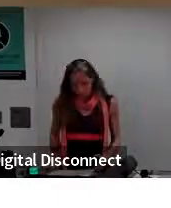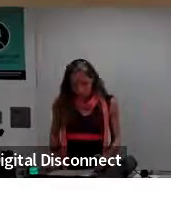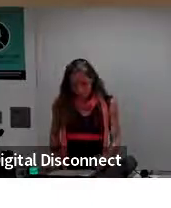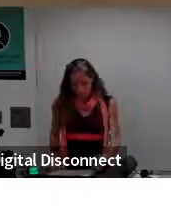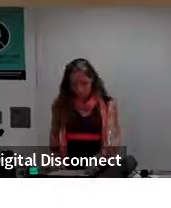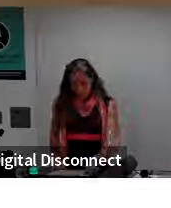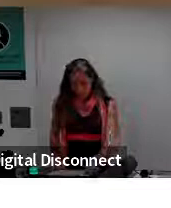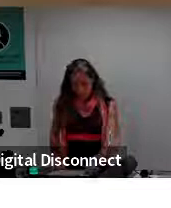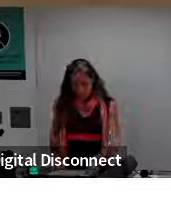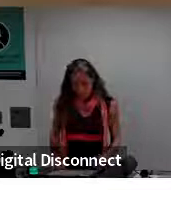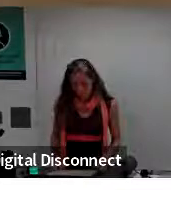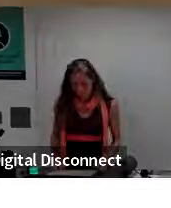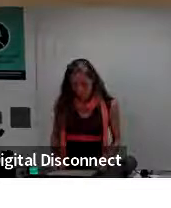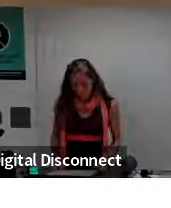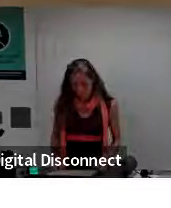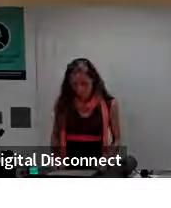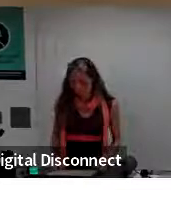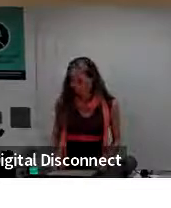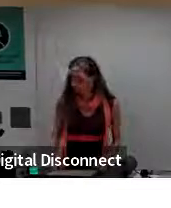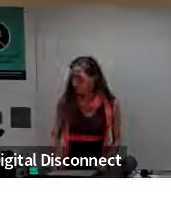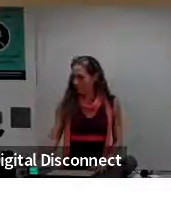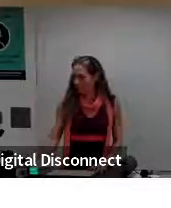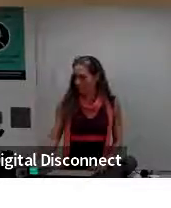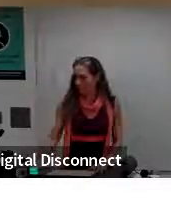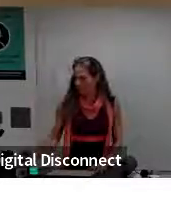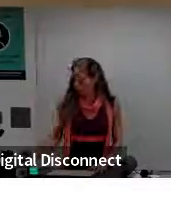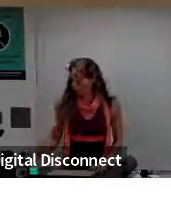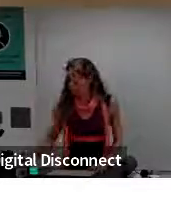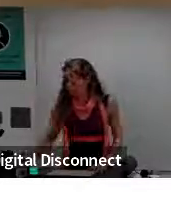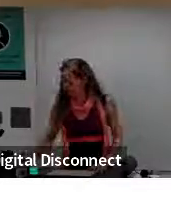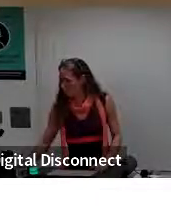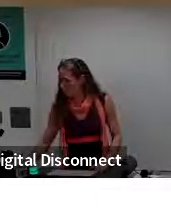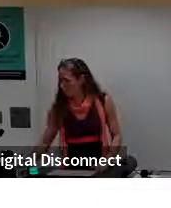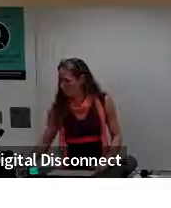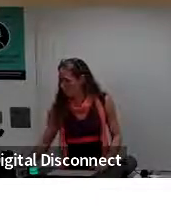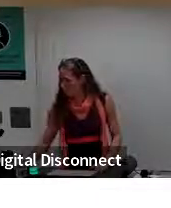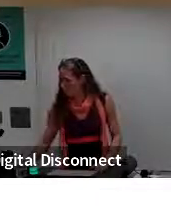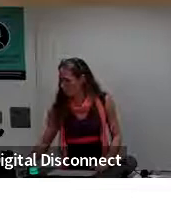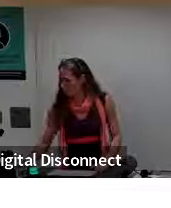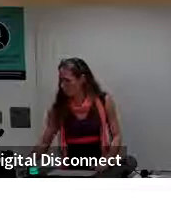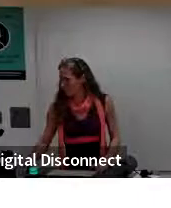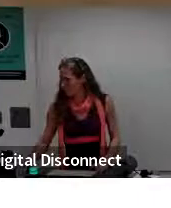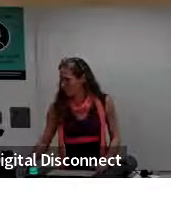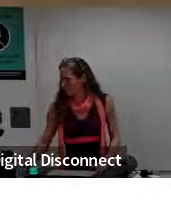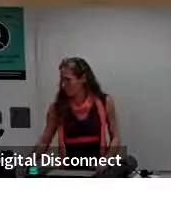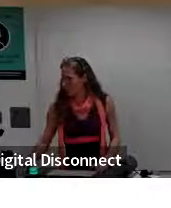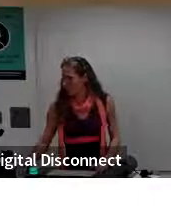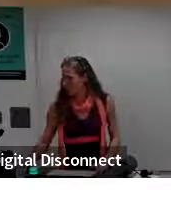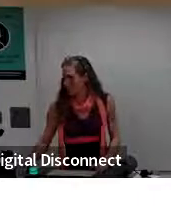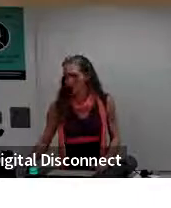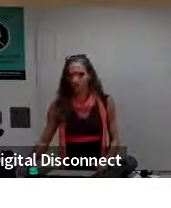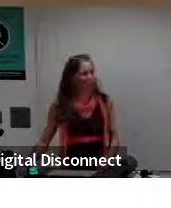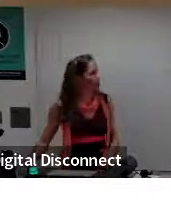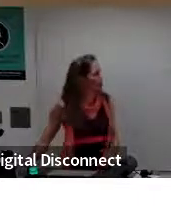So this is a very famous quote, and if we talk about it from the perspective of inequalities, so in the future everyone